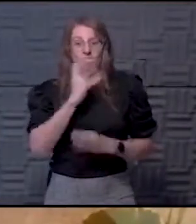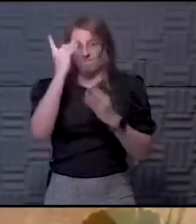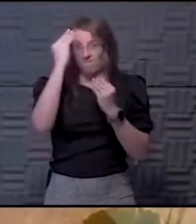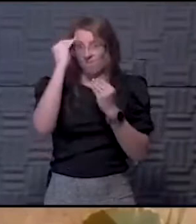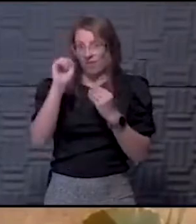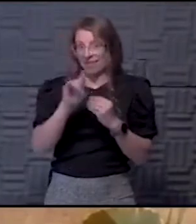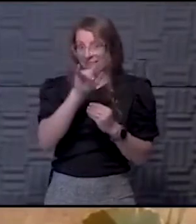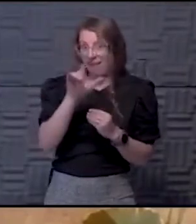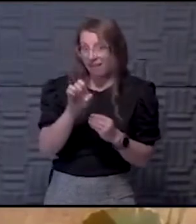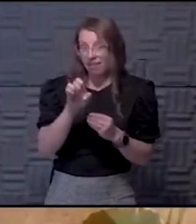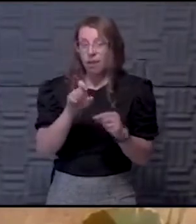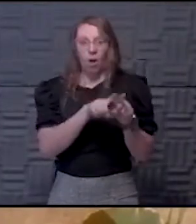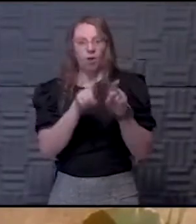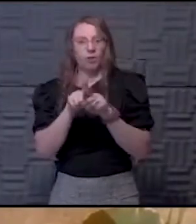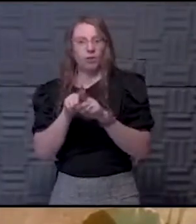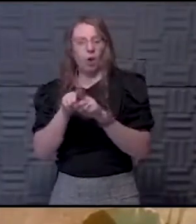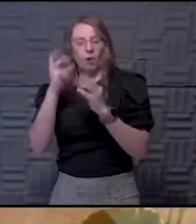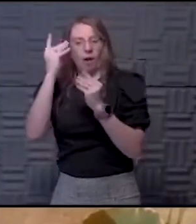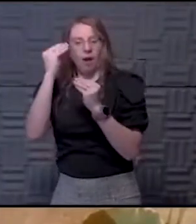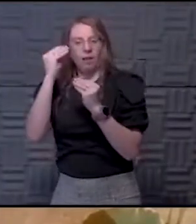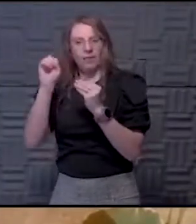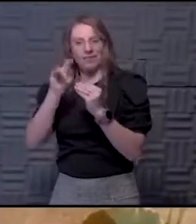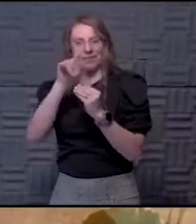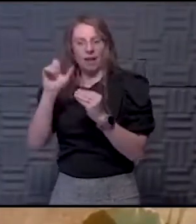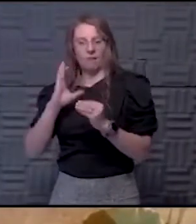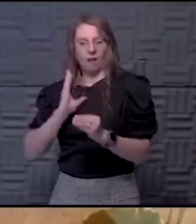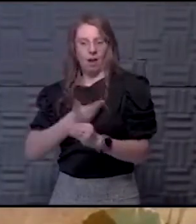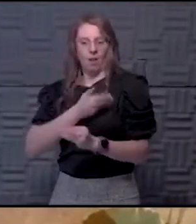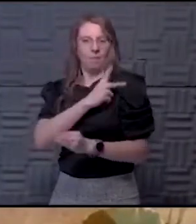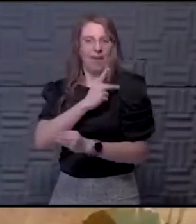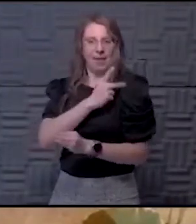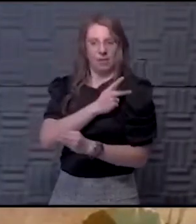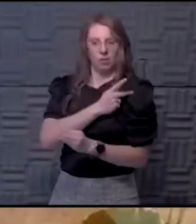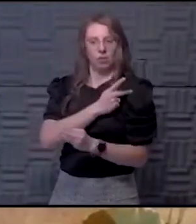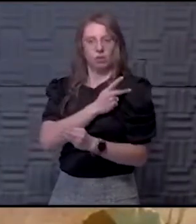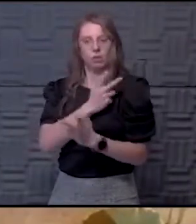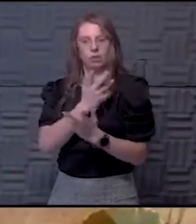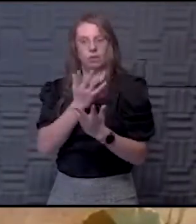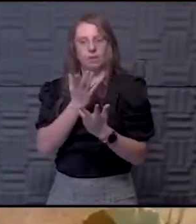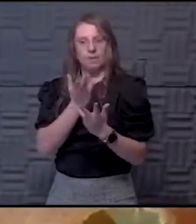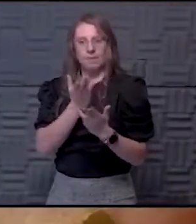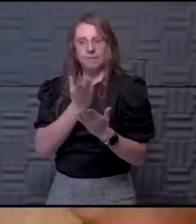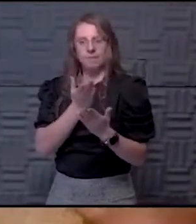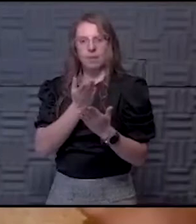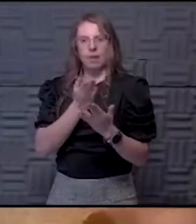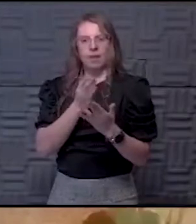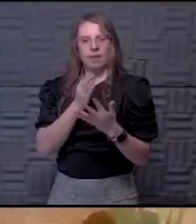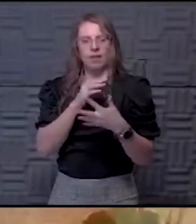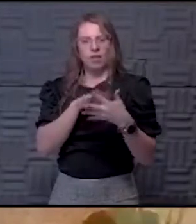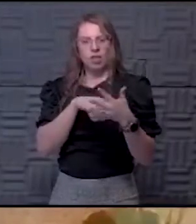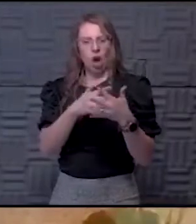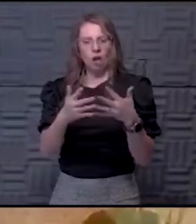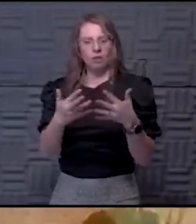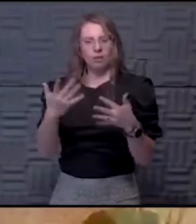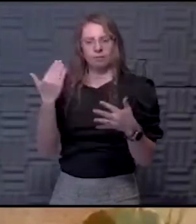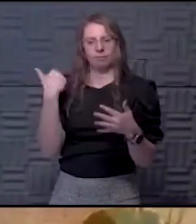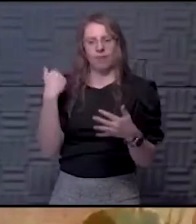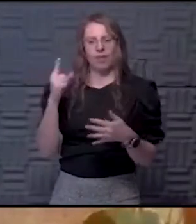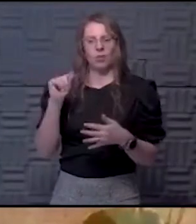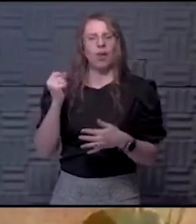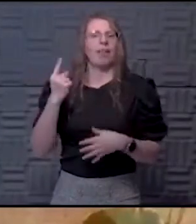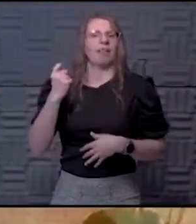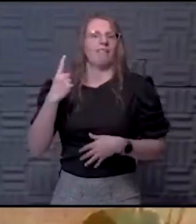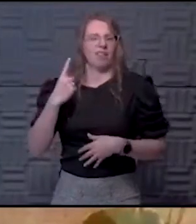styles, and then what are the cognitive styles of our patients, to be able to go through in that chart back in the 2011 article that